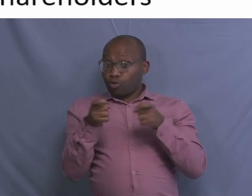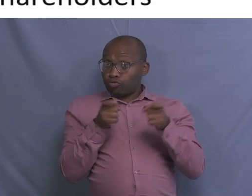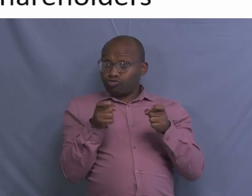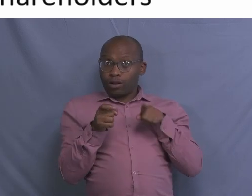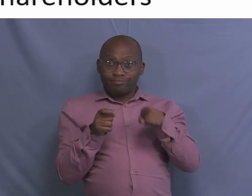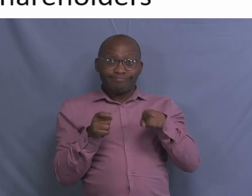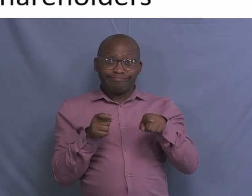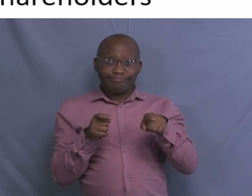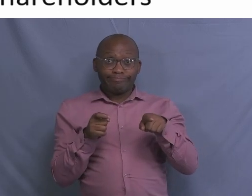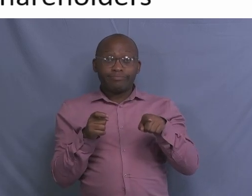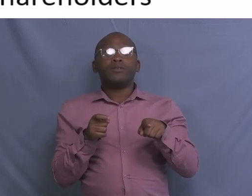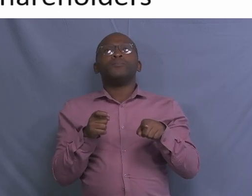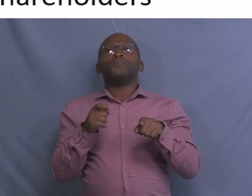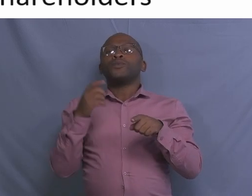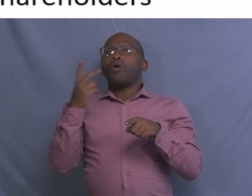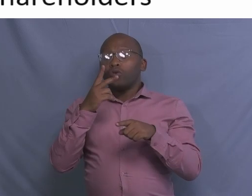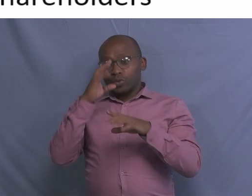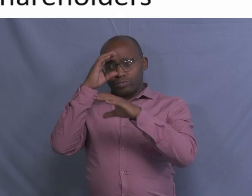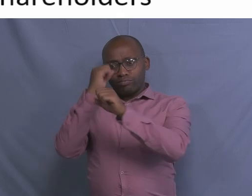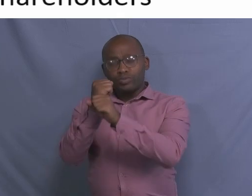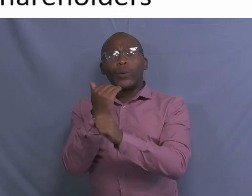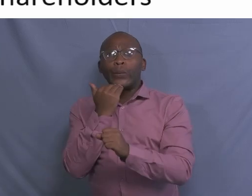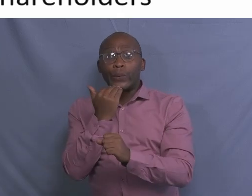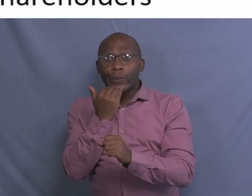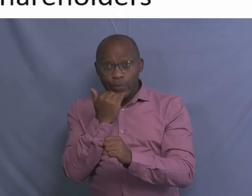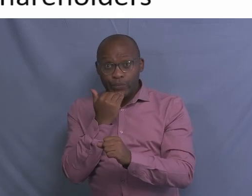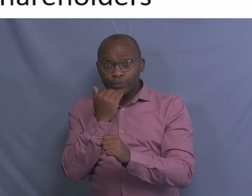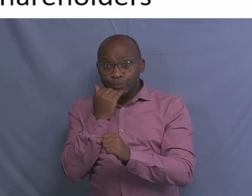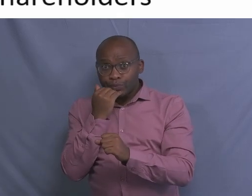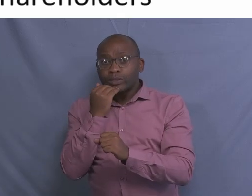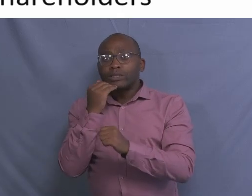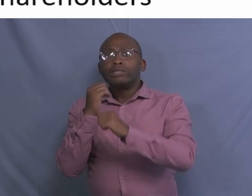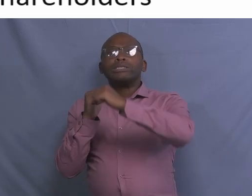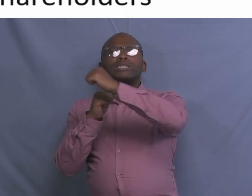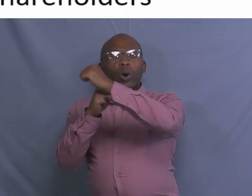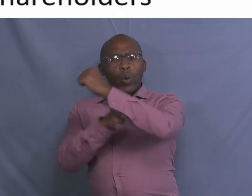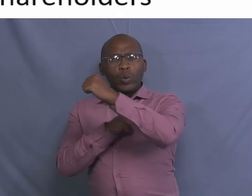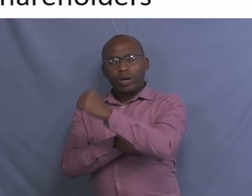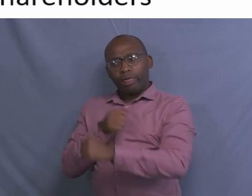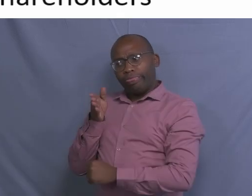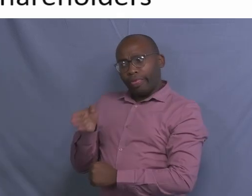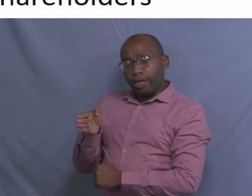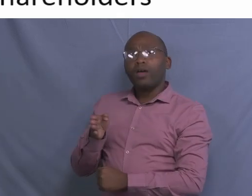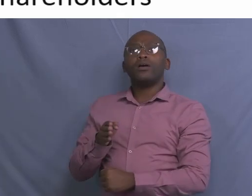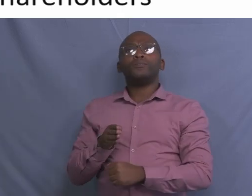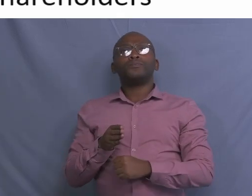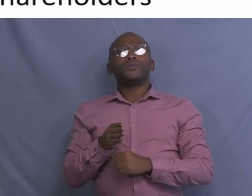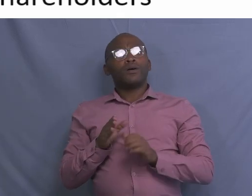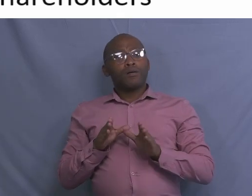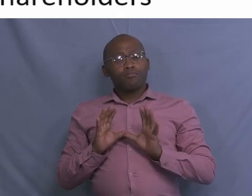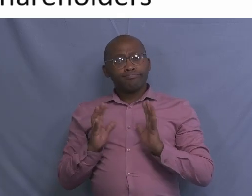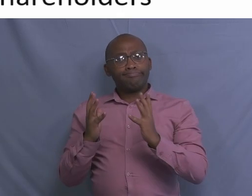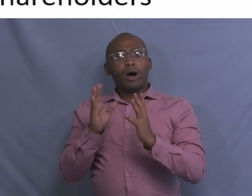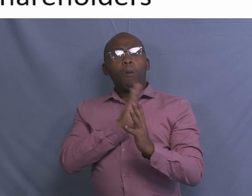as well on the key stakeholders that we are going to be finding in business: management, the board of directors, shareholders, and